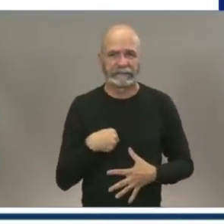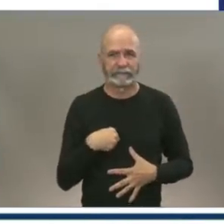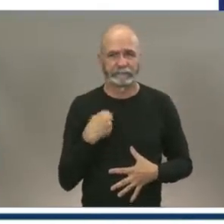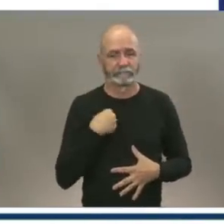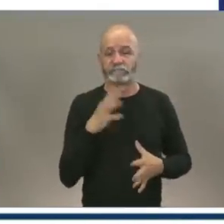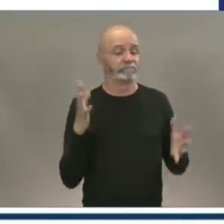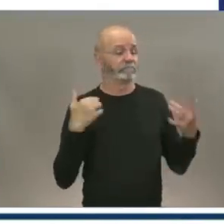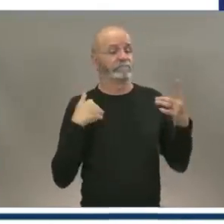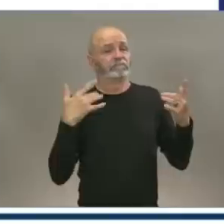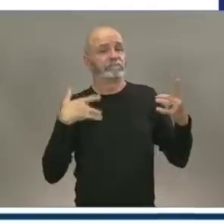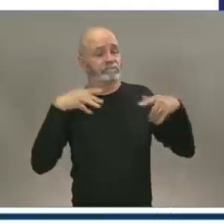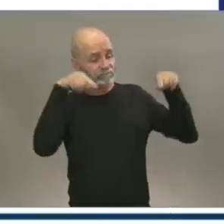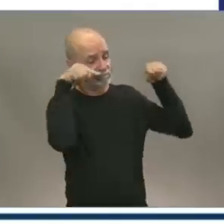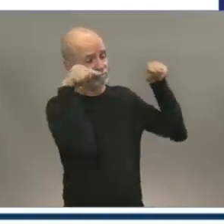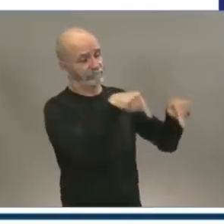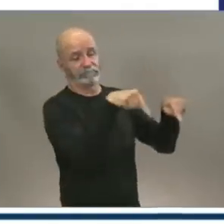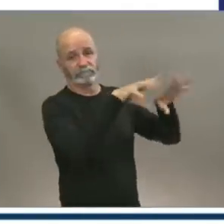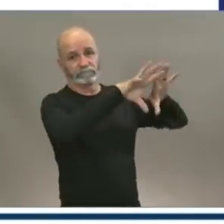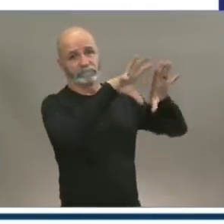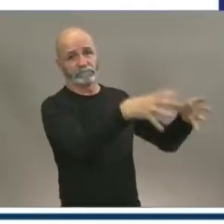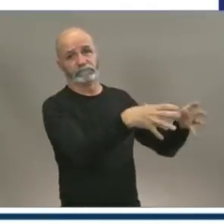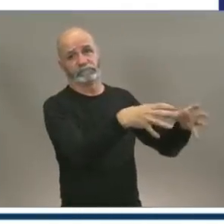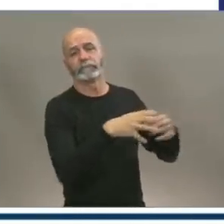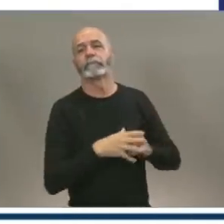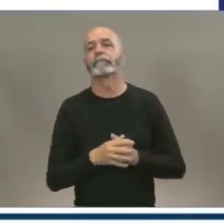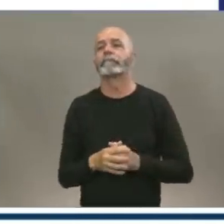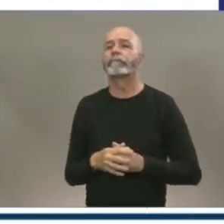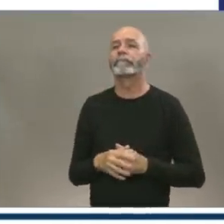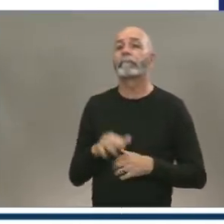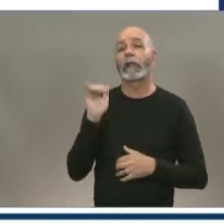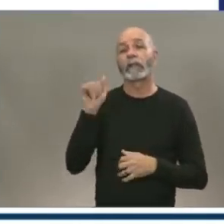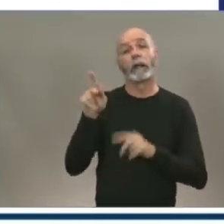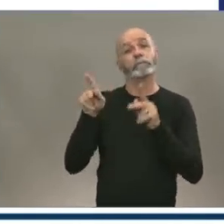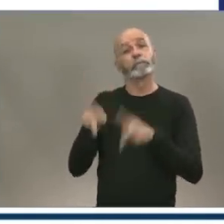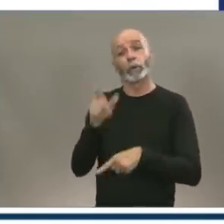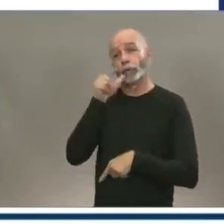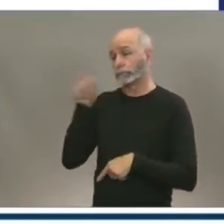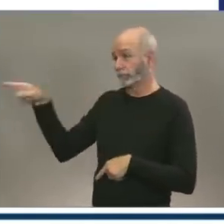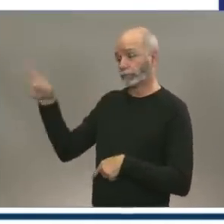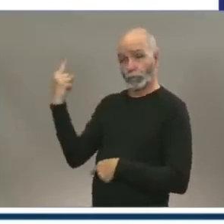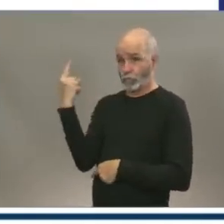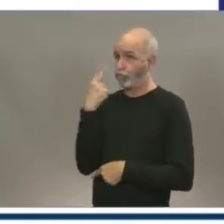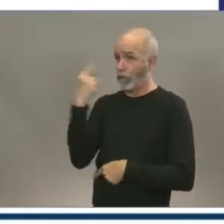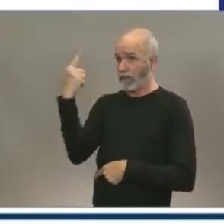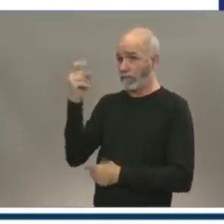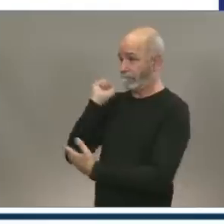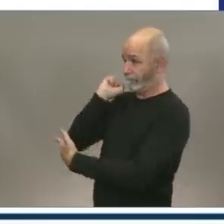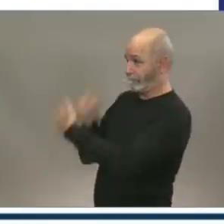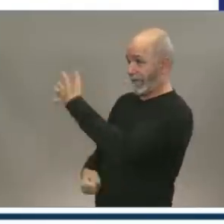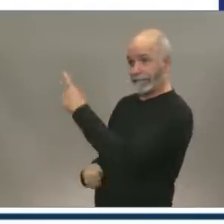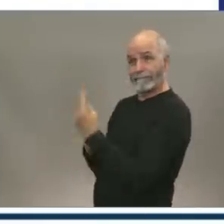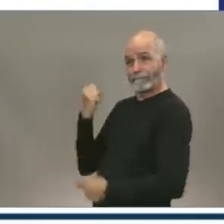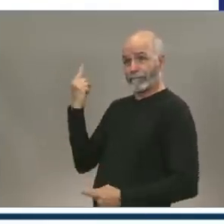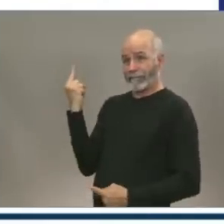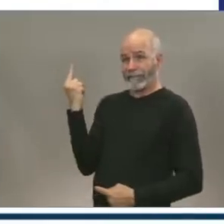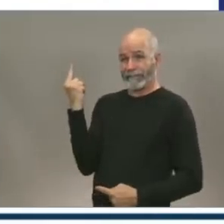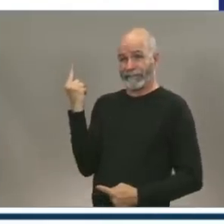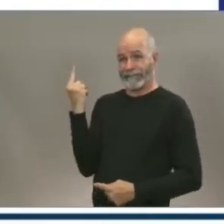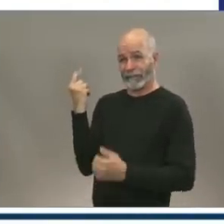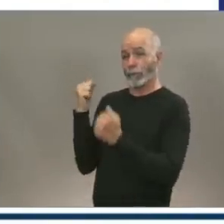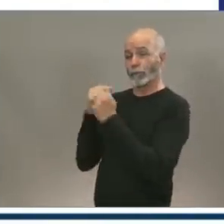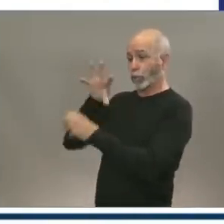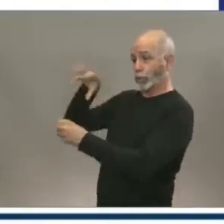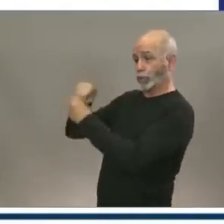Strang, why do we have is any it numbers? Pastor as an individual who was fined and not the organization, which could have incurred a much heftier fine than an